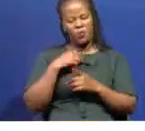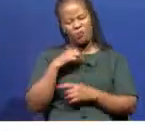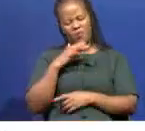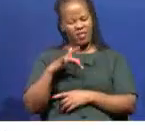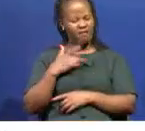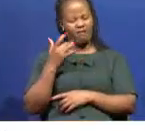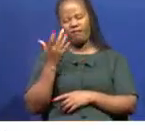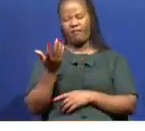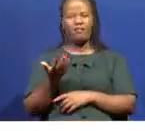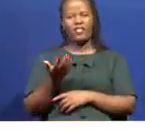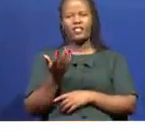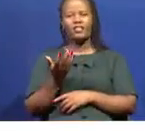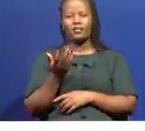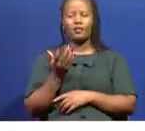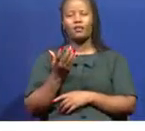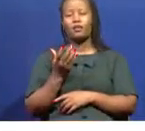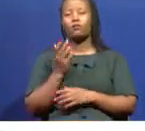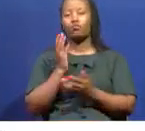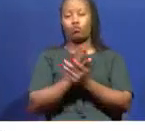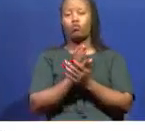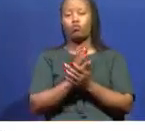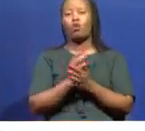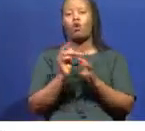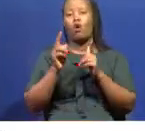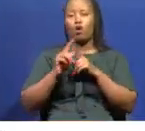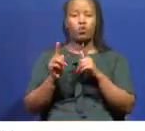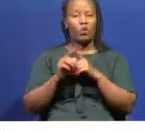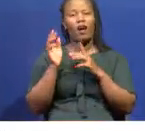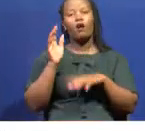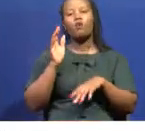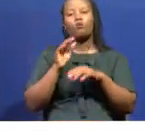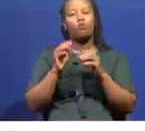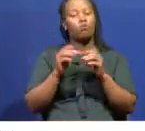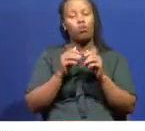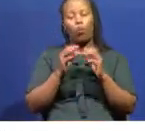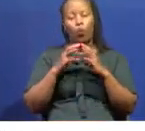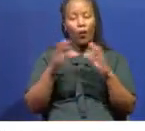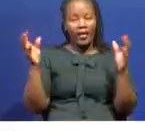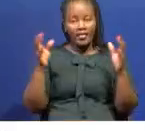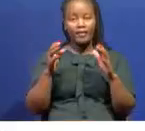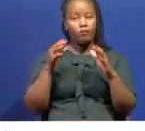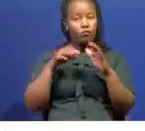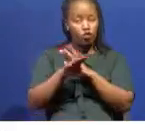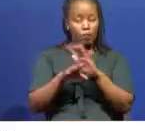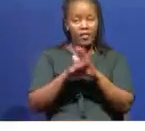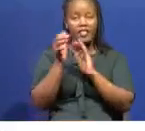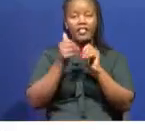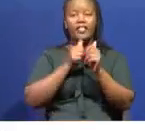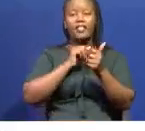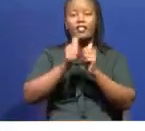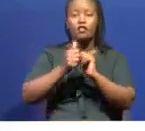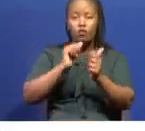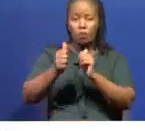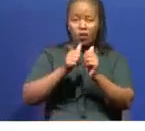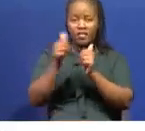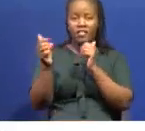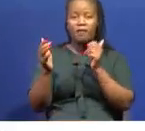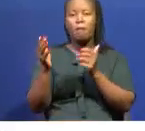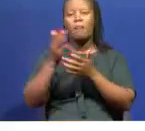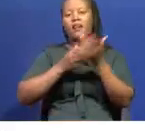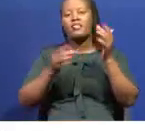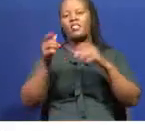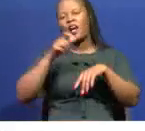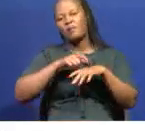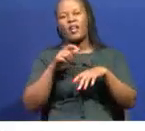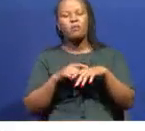like it's also a very white dominated sport. So sometimes you're just 1 or